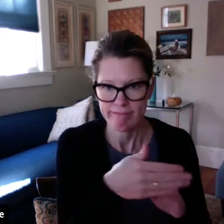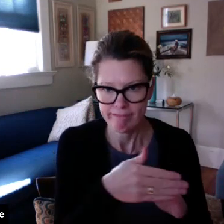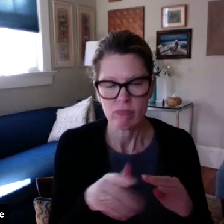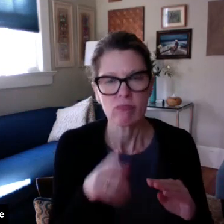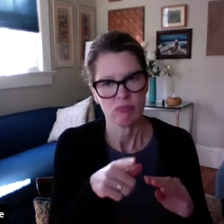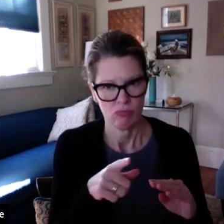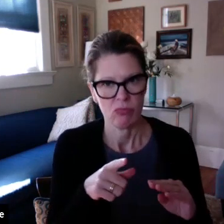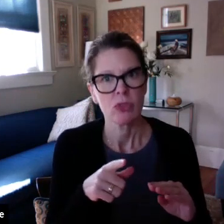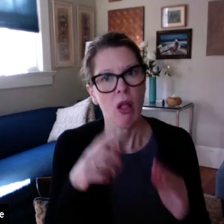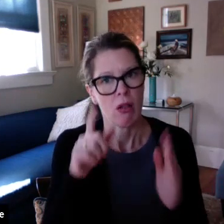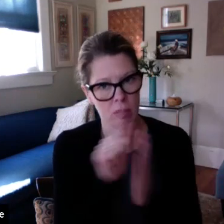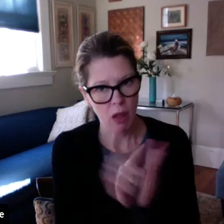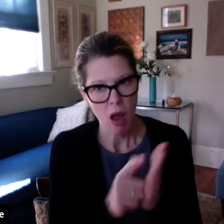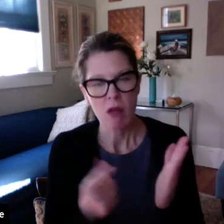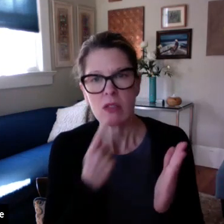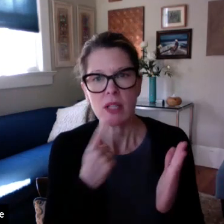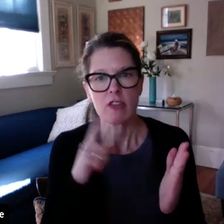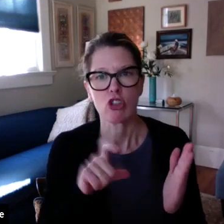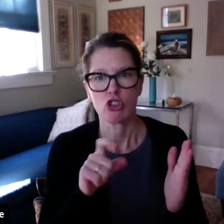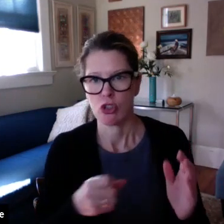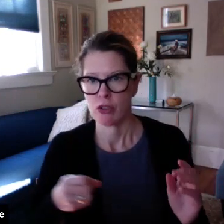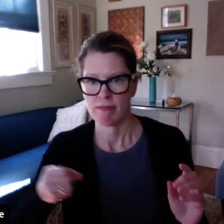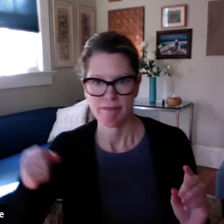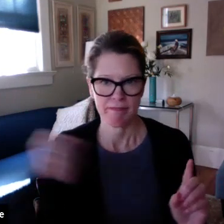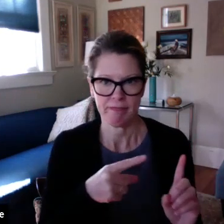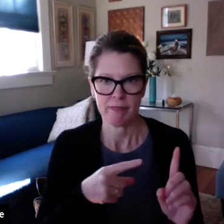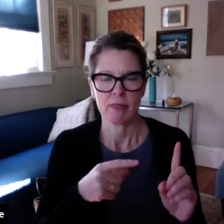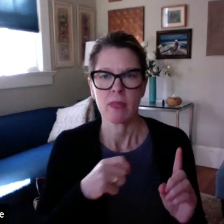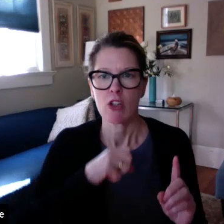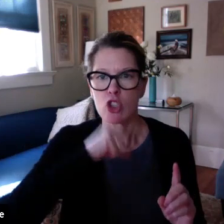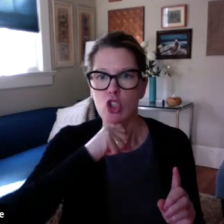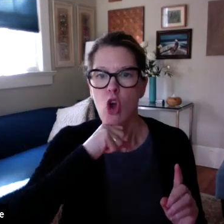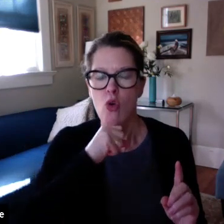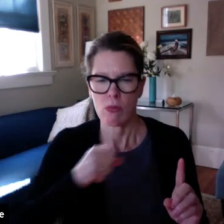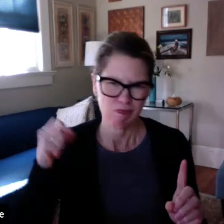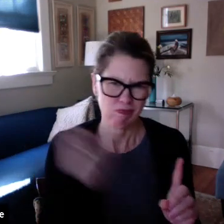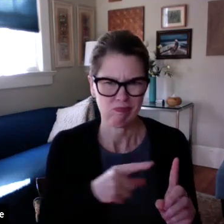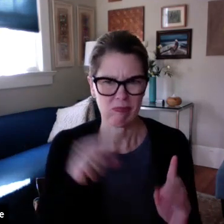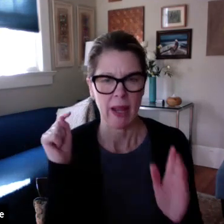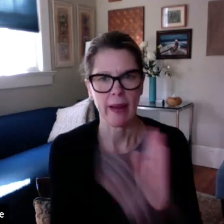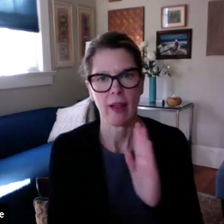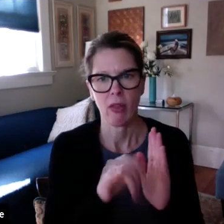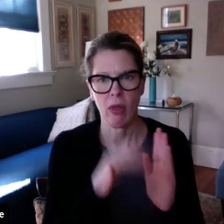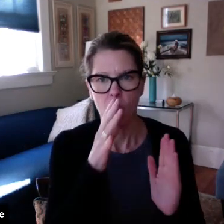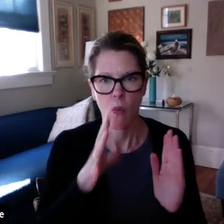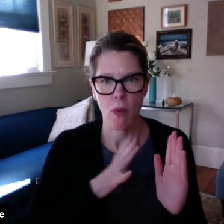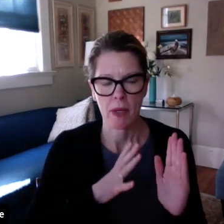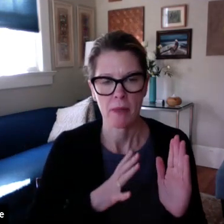say?" They said this to test him, so that they might have some charge to bring against him.